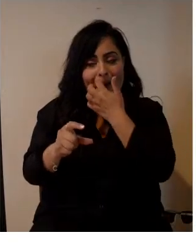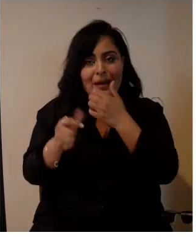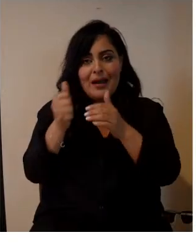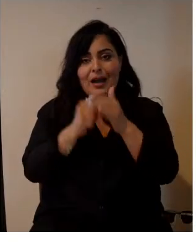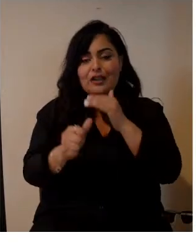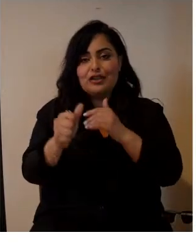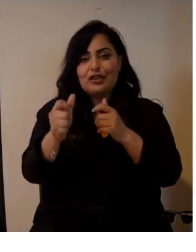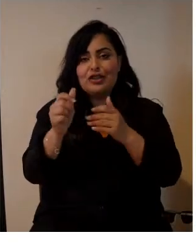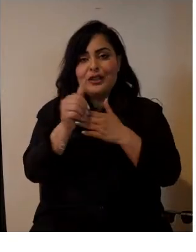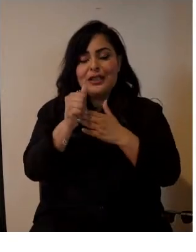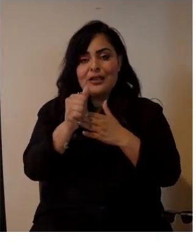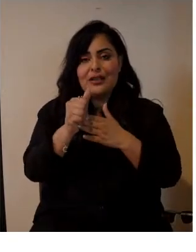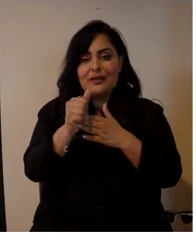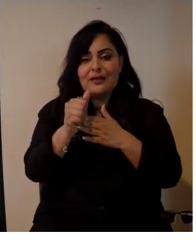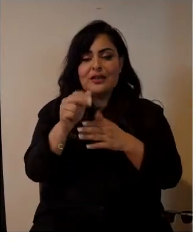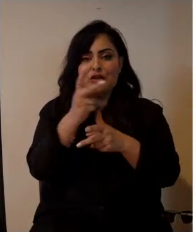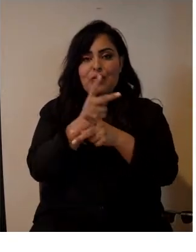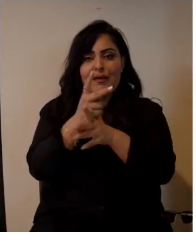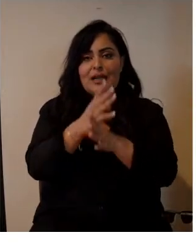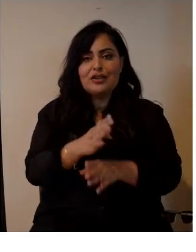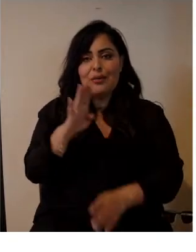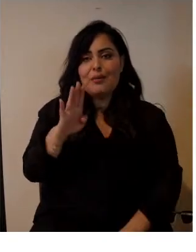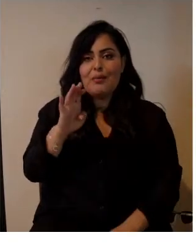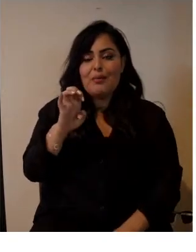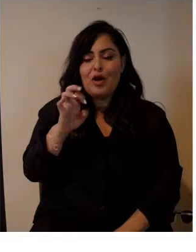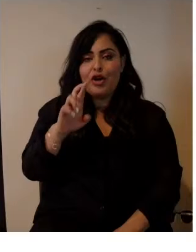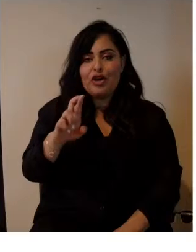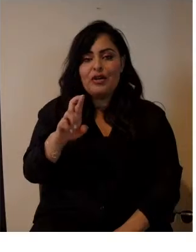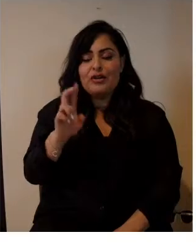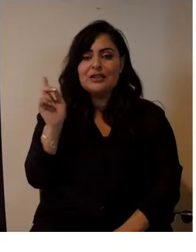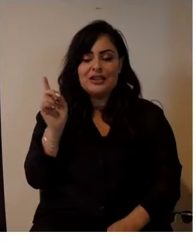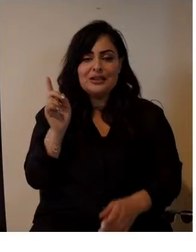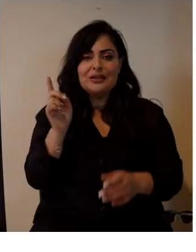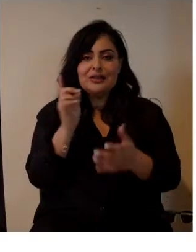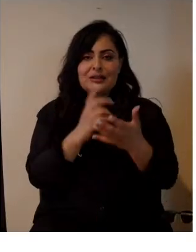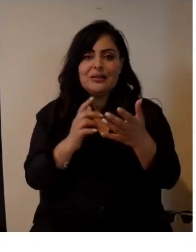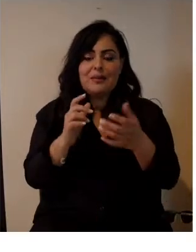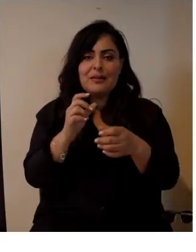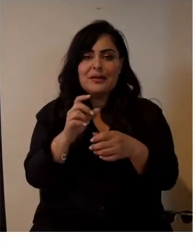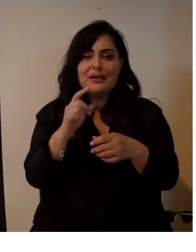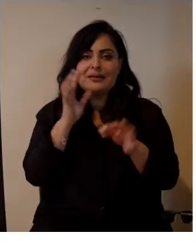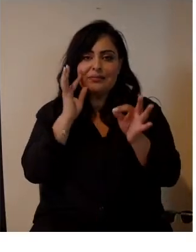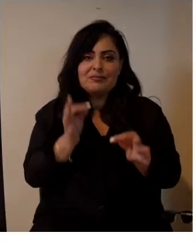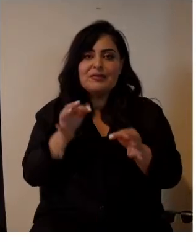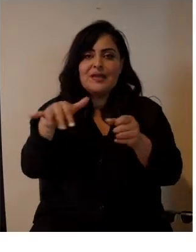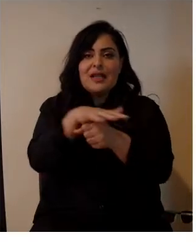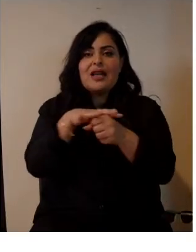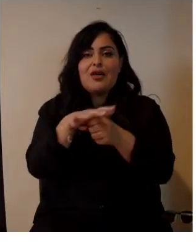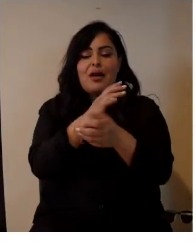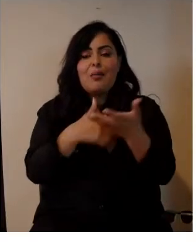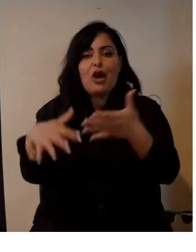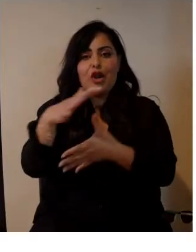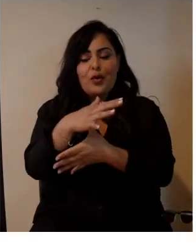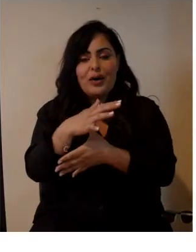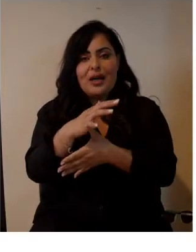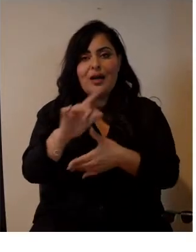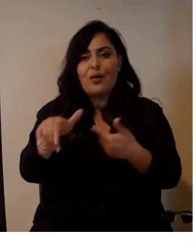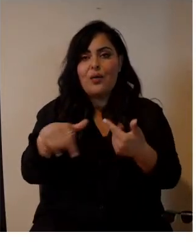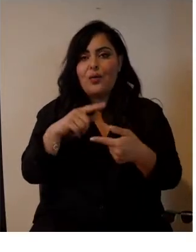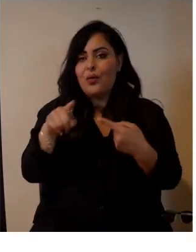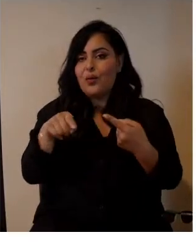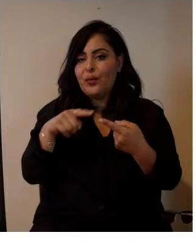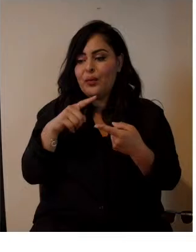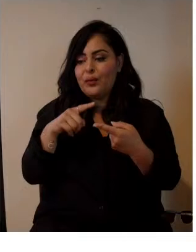leadership of Supervisor Barger, of course, she's made this whole area a major priority, and all of the departments of Los Angeles County are ready to stand